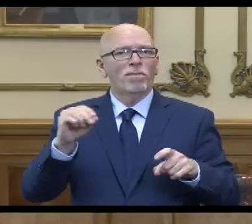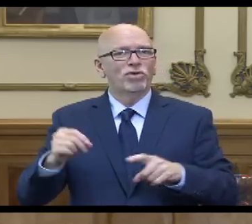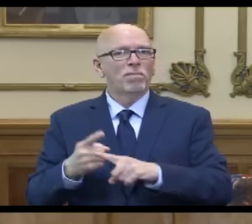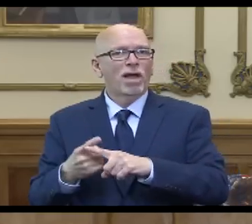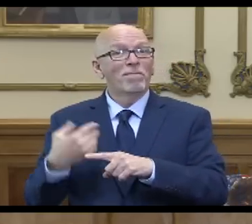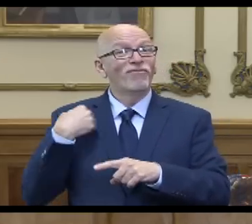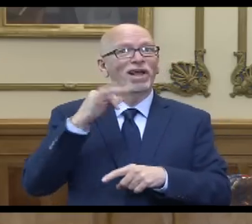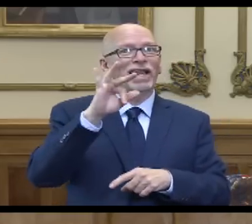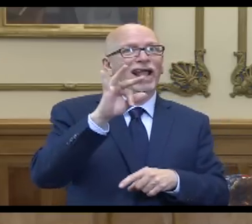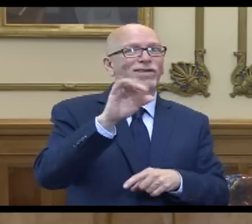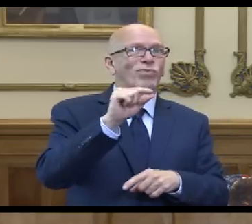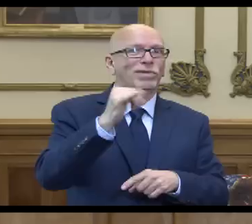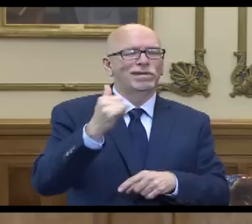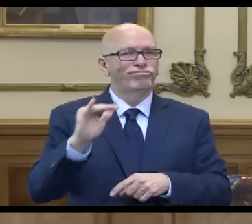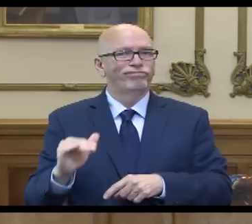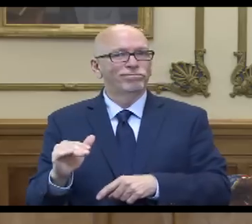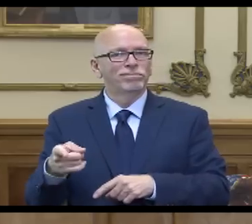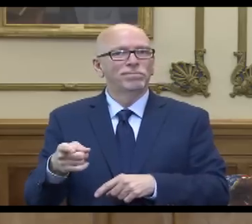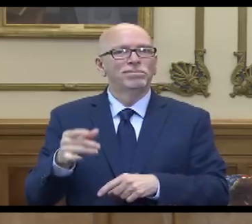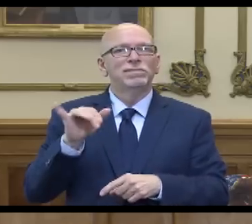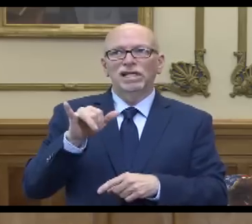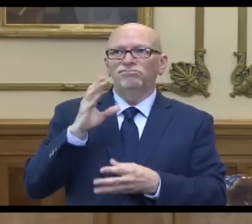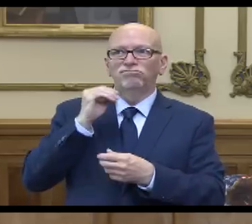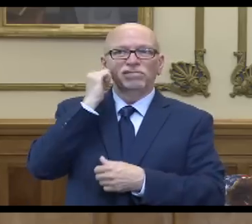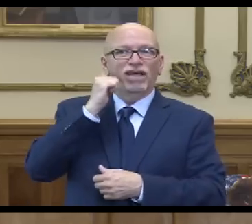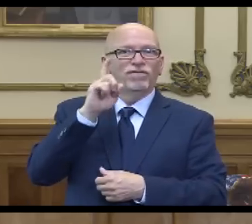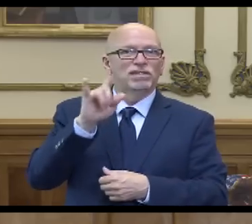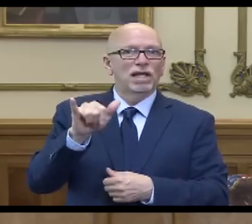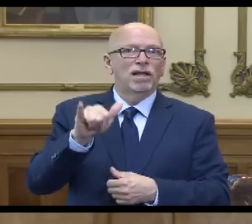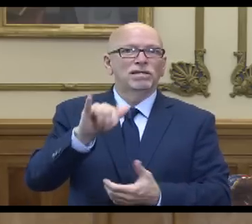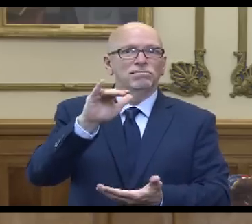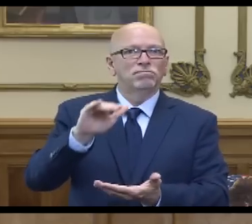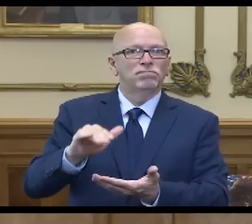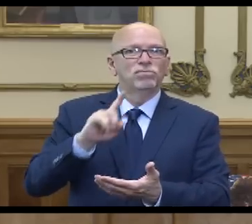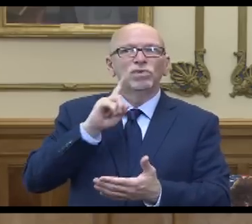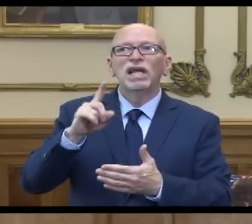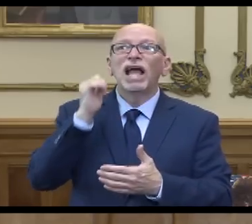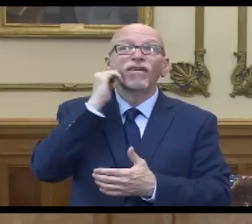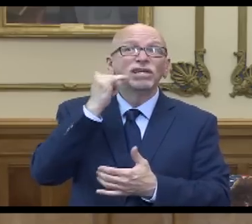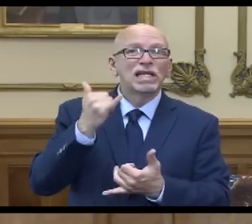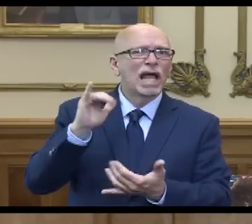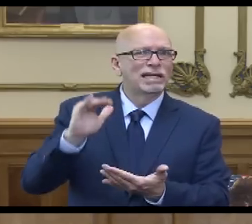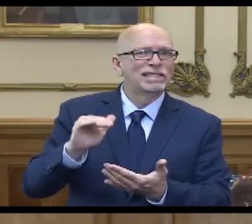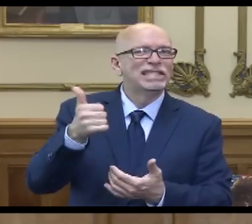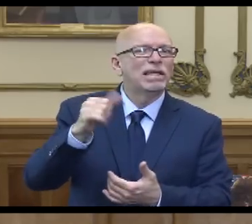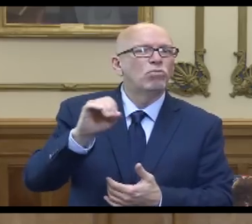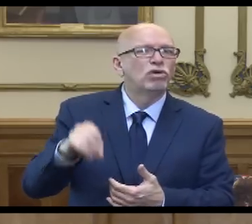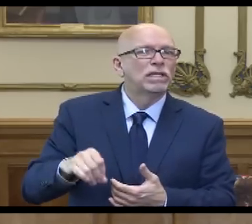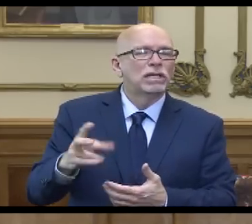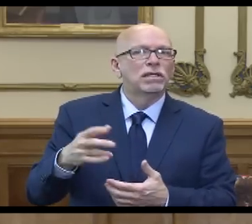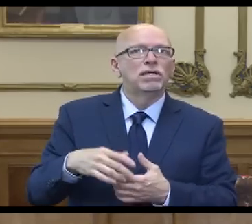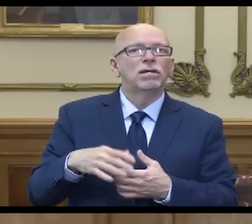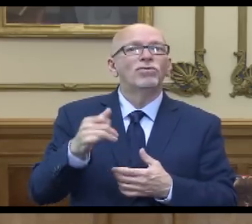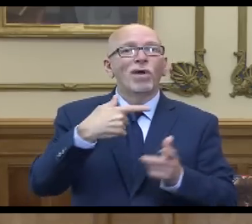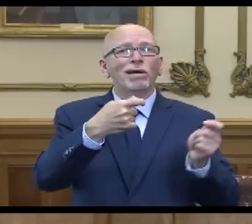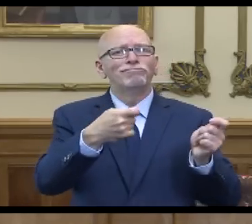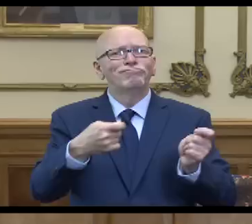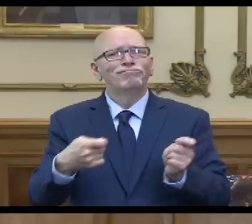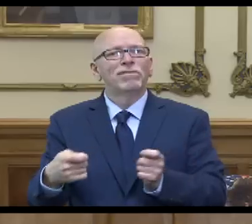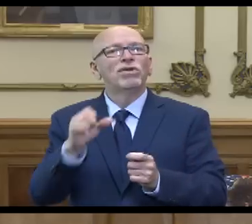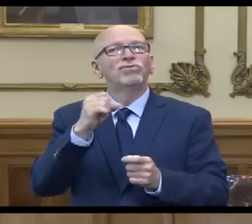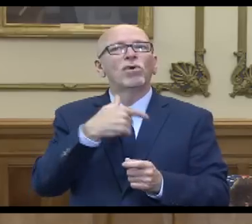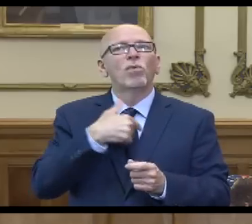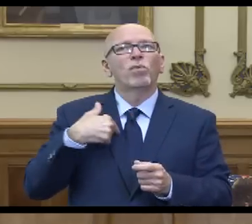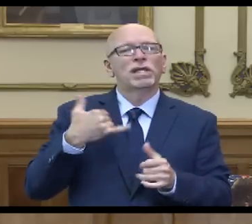in fact, on a day-to-day, that's overall, on a day-to-day basis, that's down below 10%. And so realistically, we are now